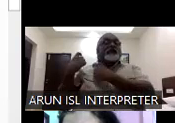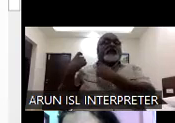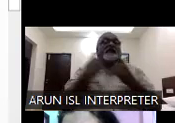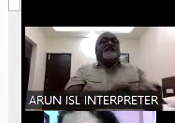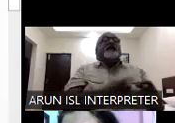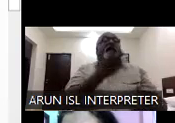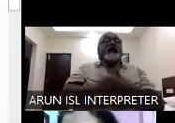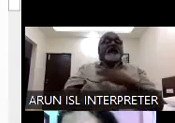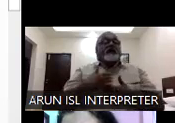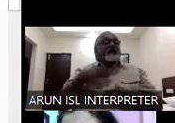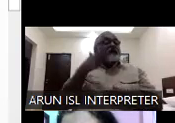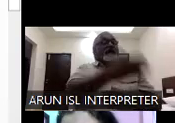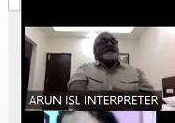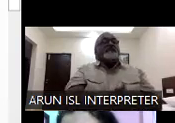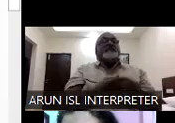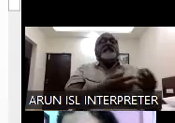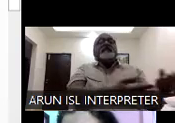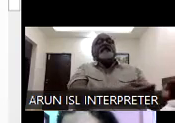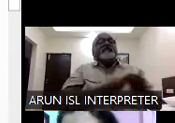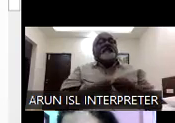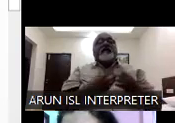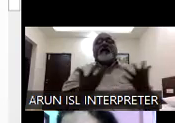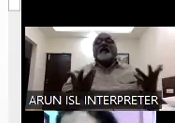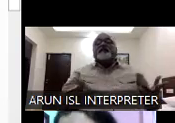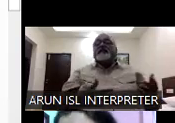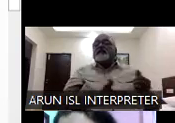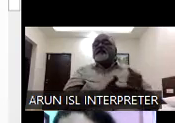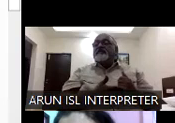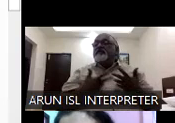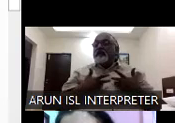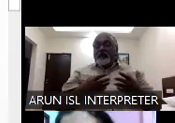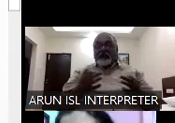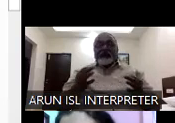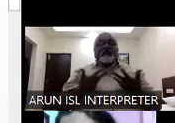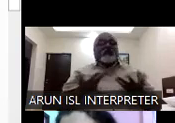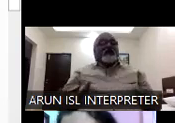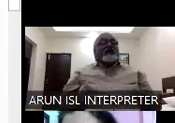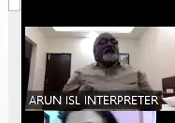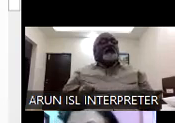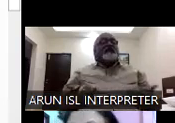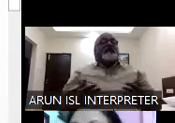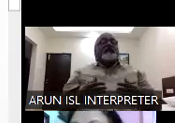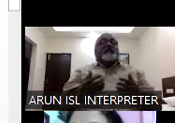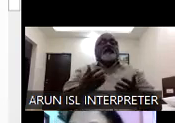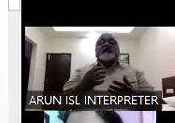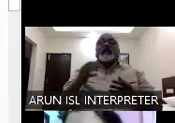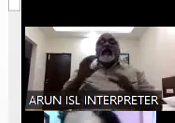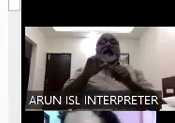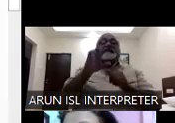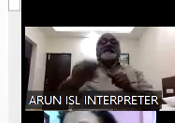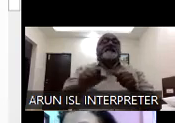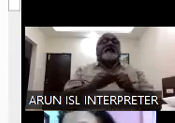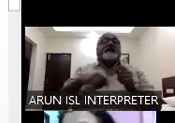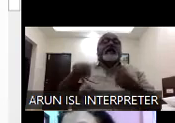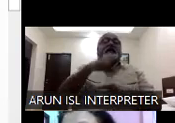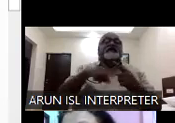ration shop and the government institution because they require money, they require resources, they require accessible transport to